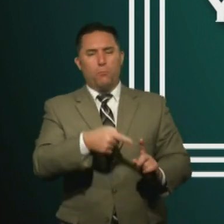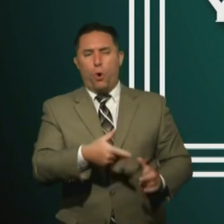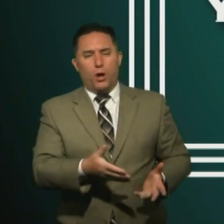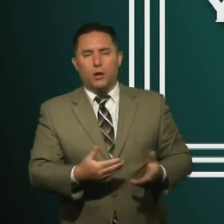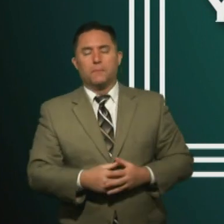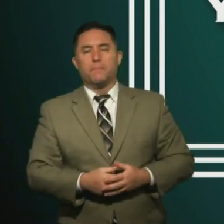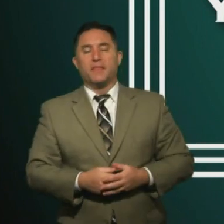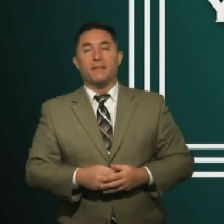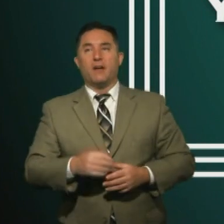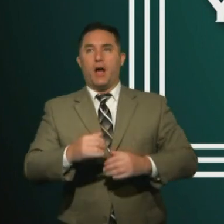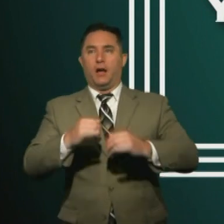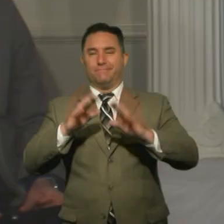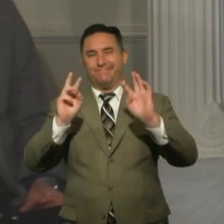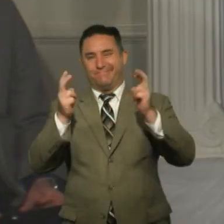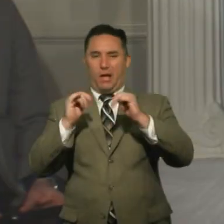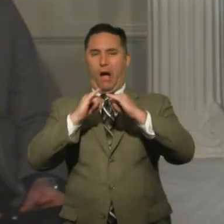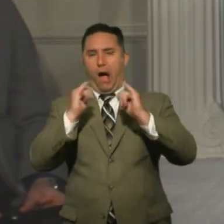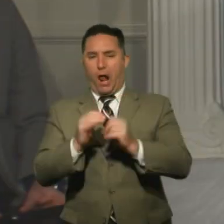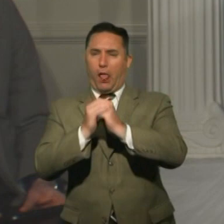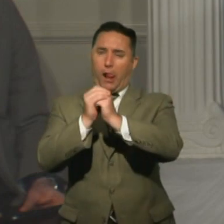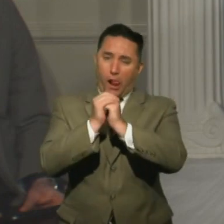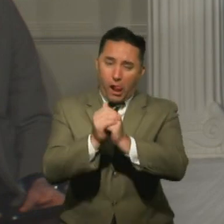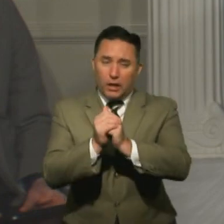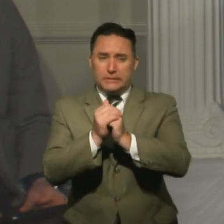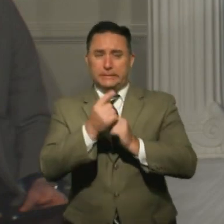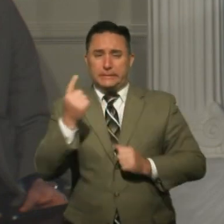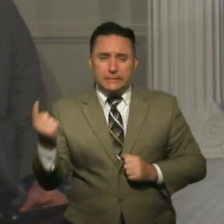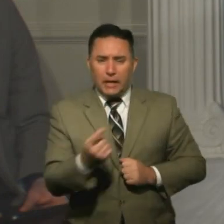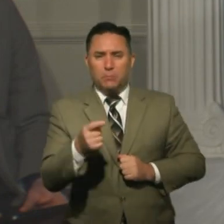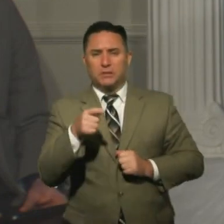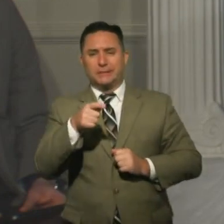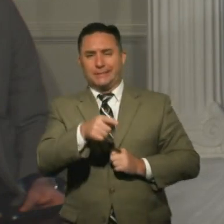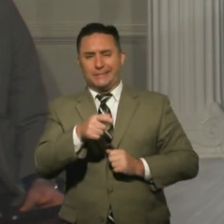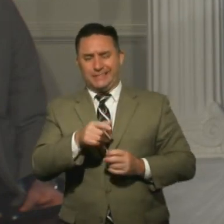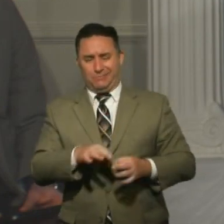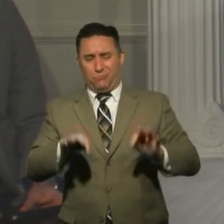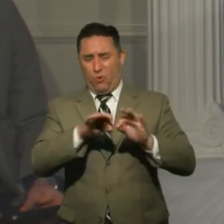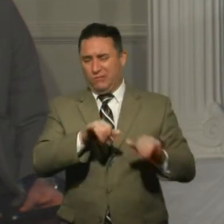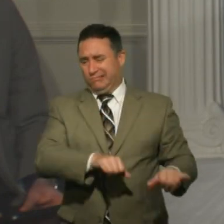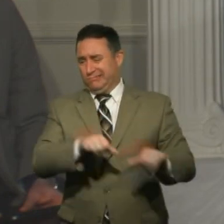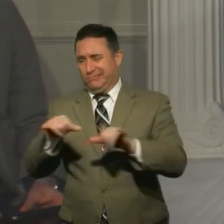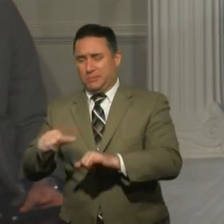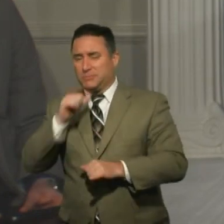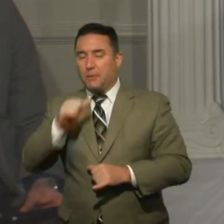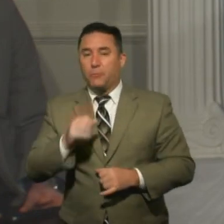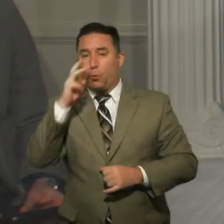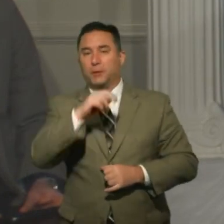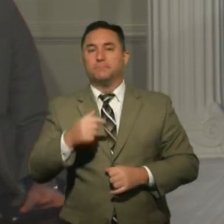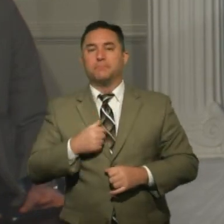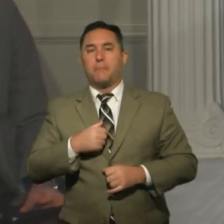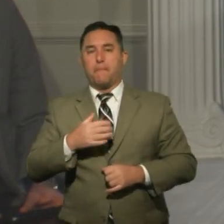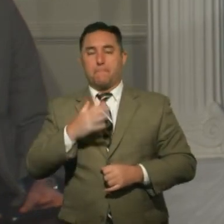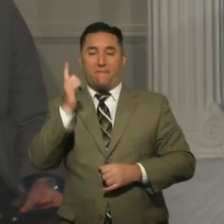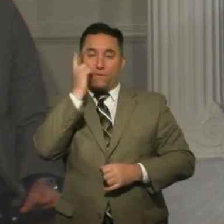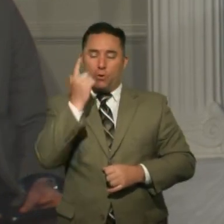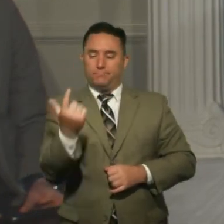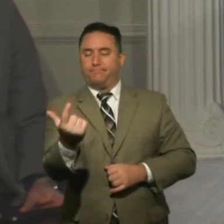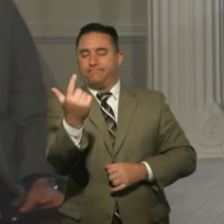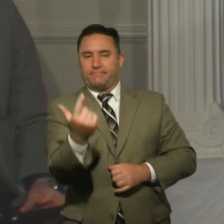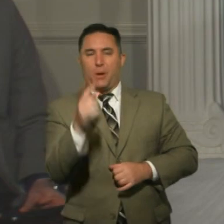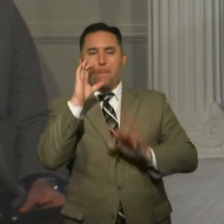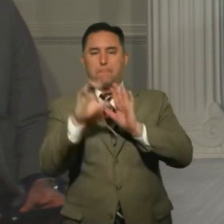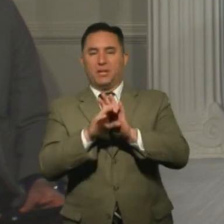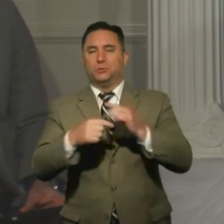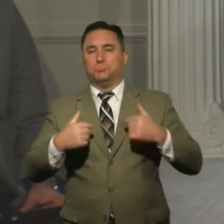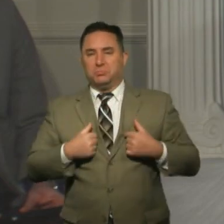start idolizing things that aren't as important, it can become weird. On my screensaver on my phone, there's a picture of